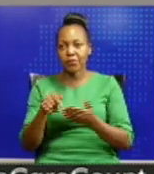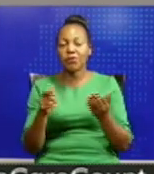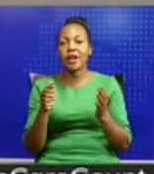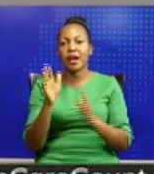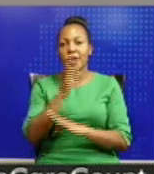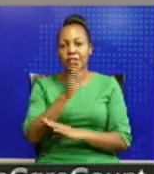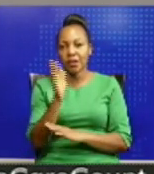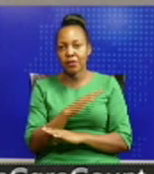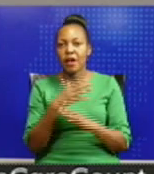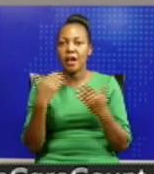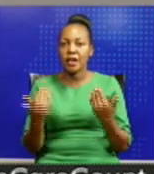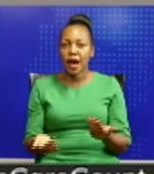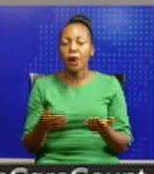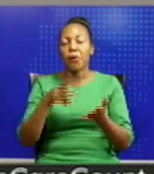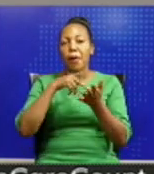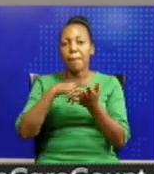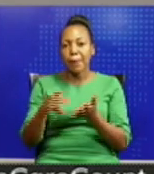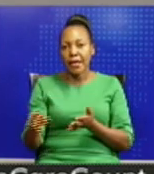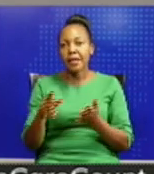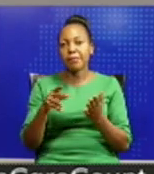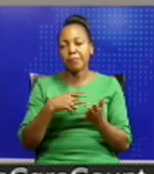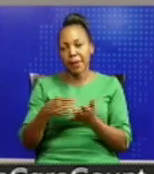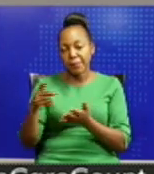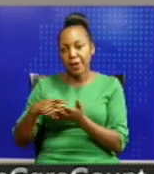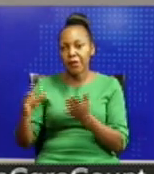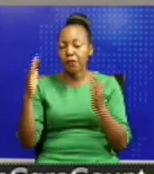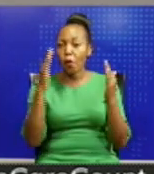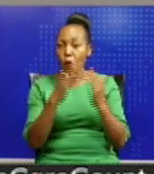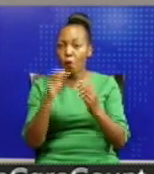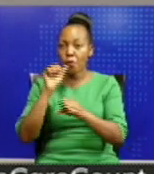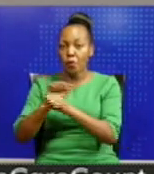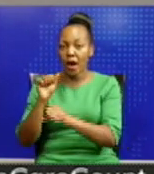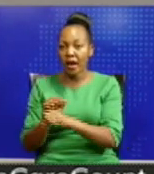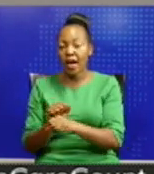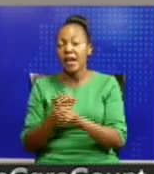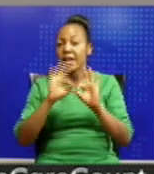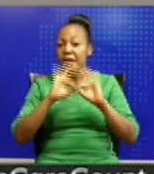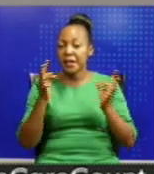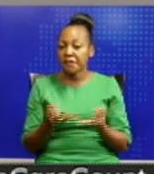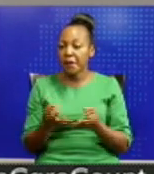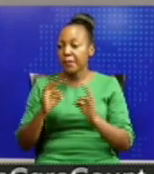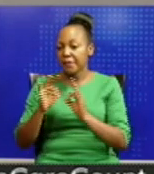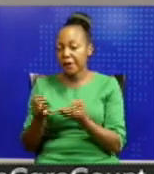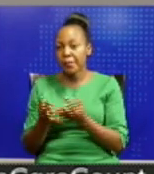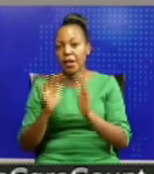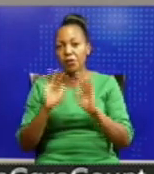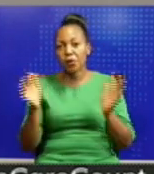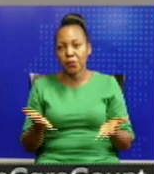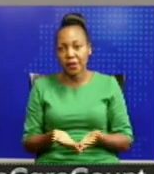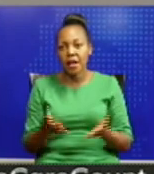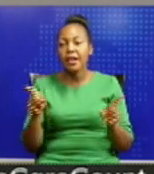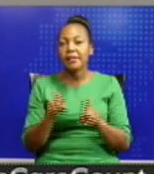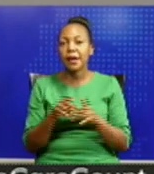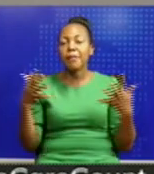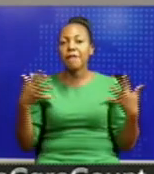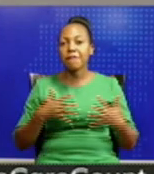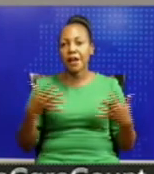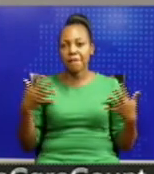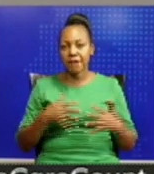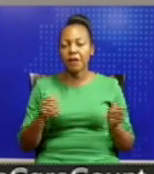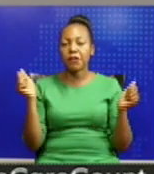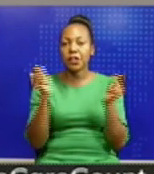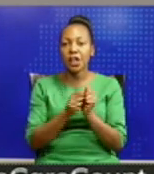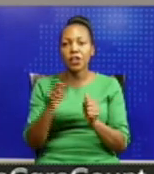Unpaid care and domestic work, which includes all non-remunerated work within the household or community. As fear accounts for